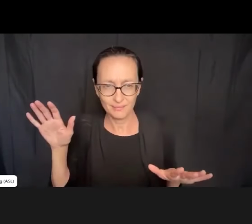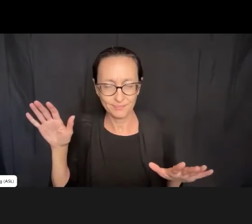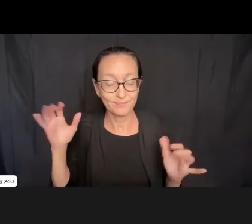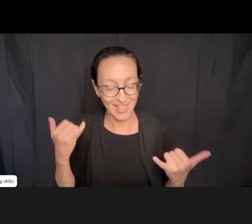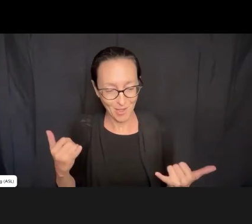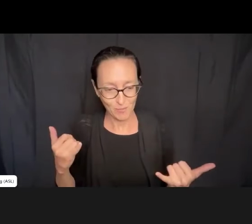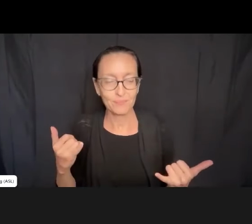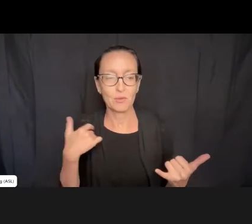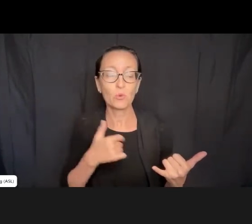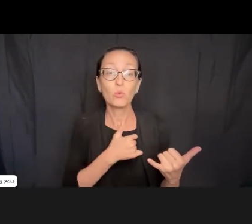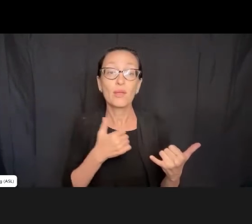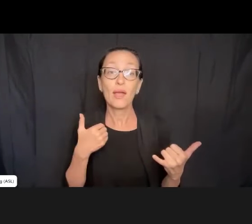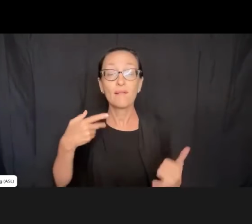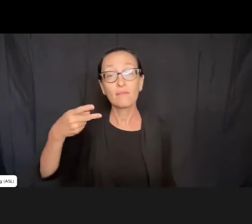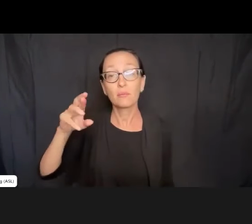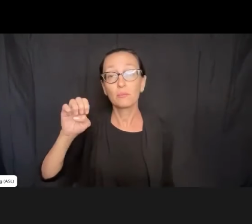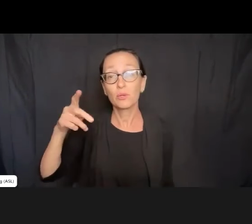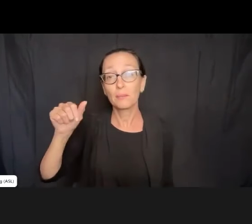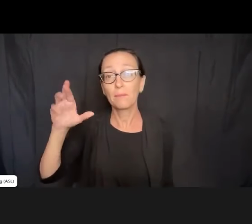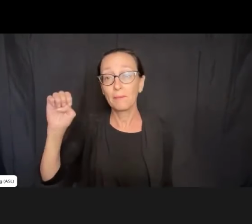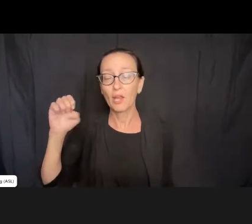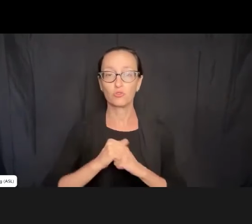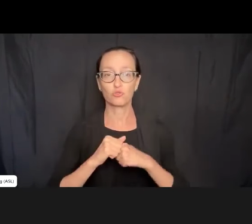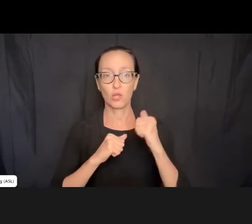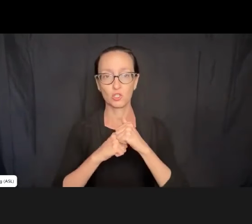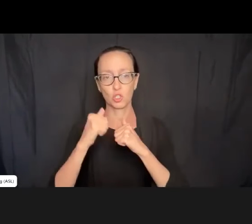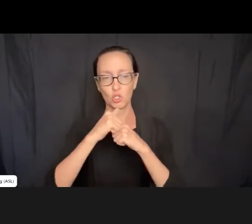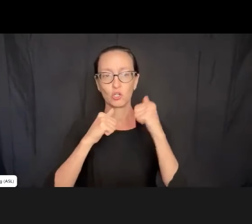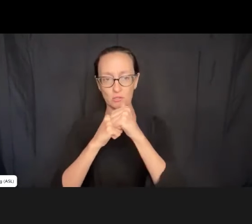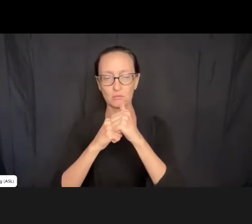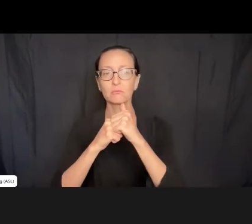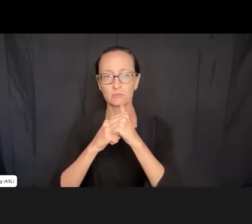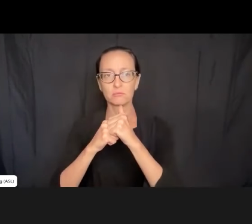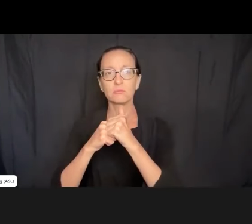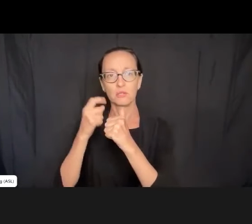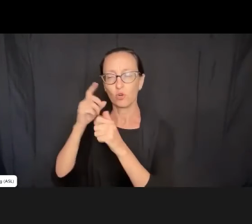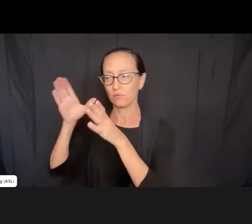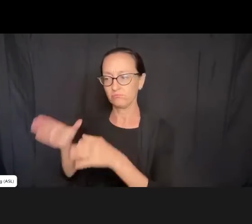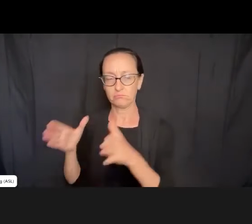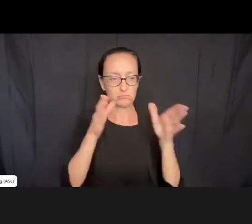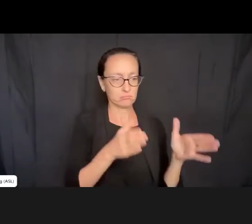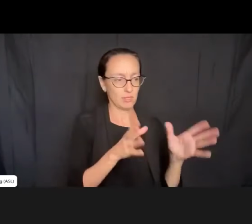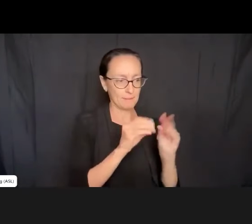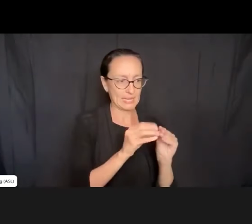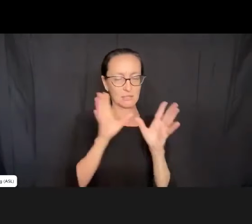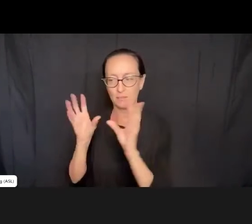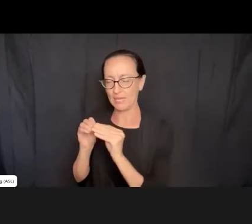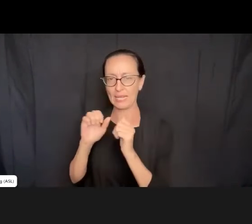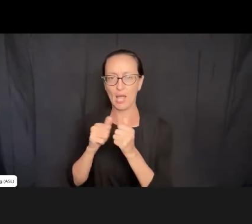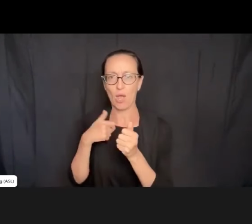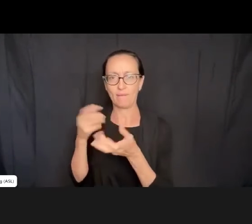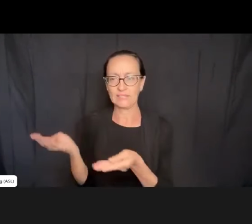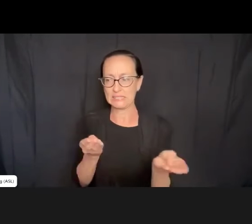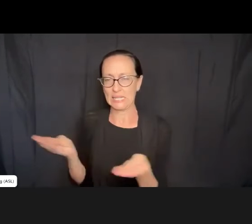now what we have in Prepare is there's actually a structure to these meetings to facilitate the conversation, which also lessens